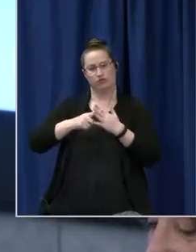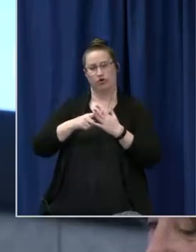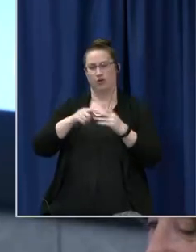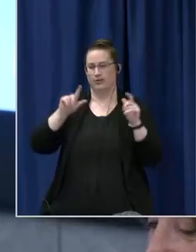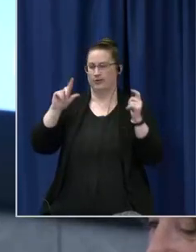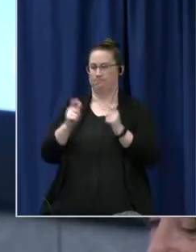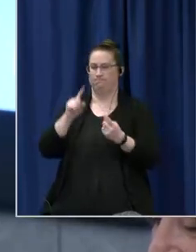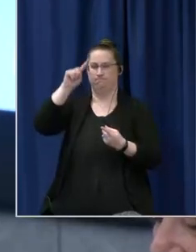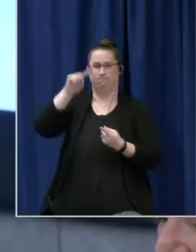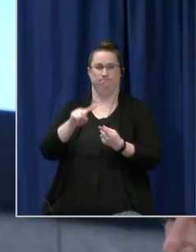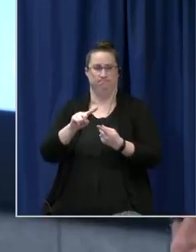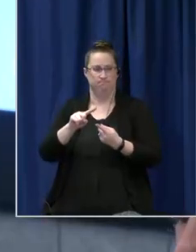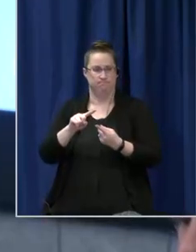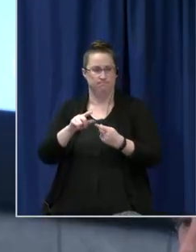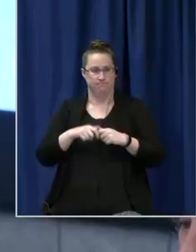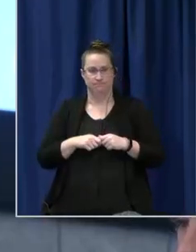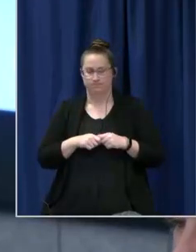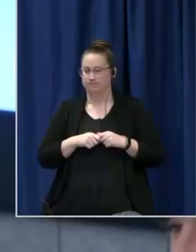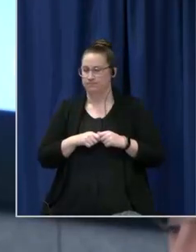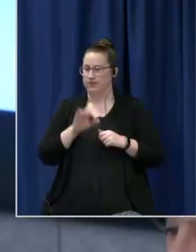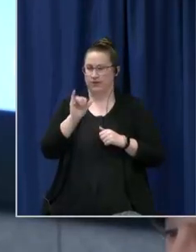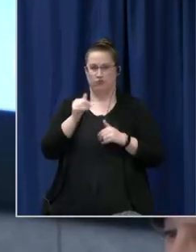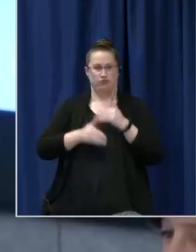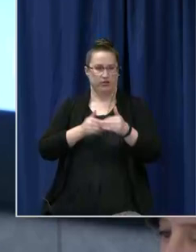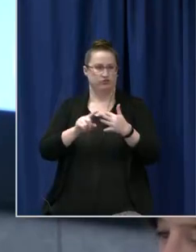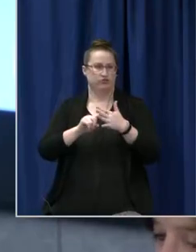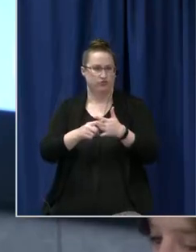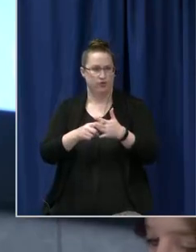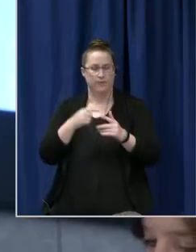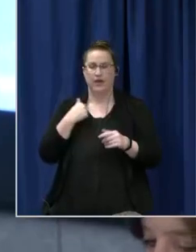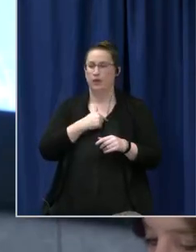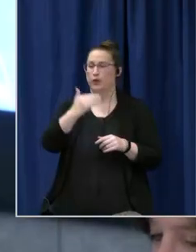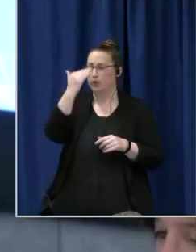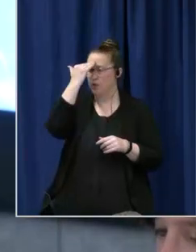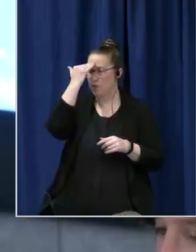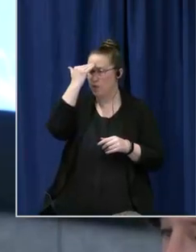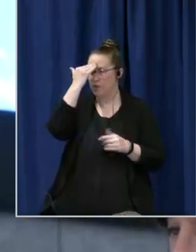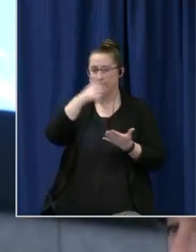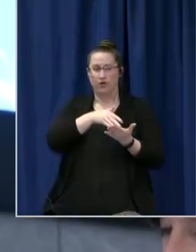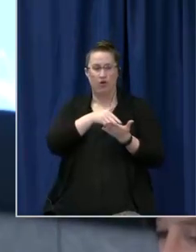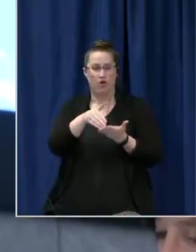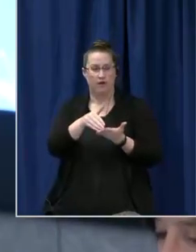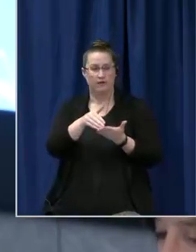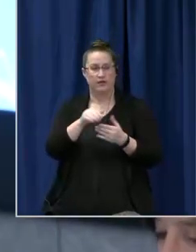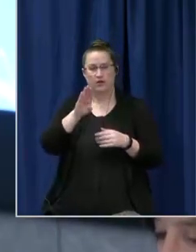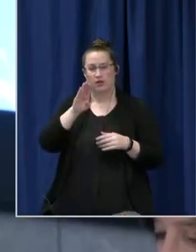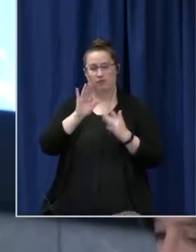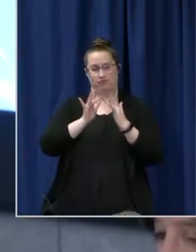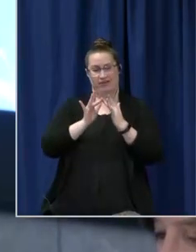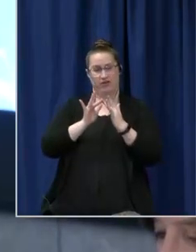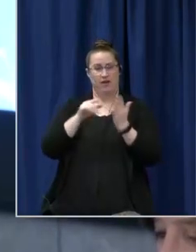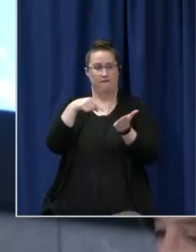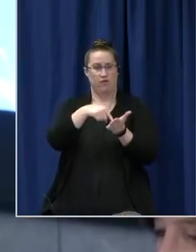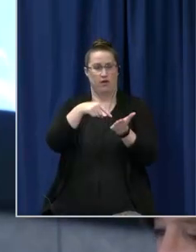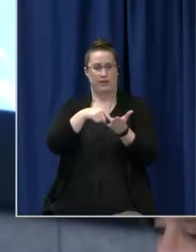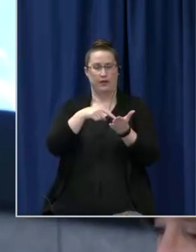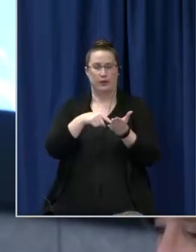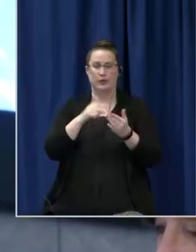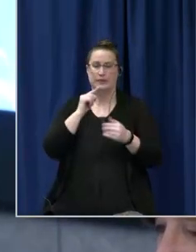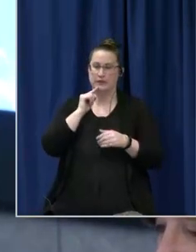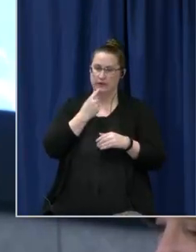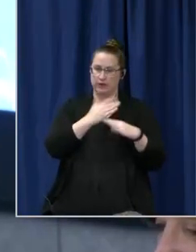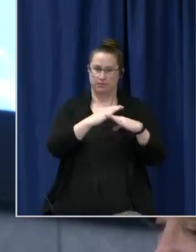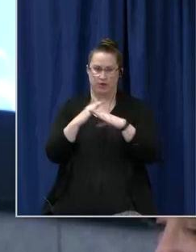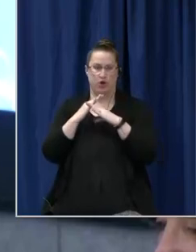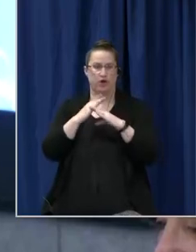down process. And we know that oftentimes broadband affordability is a significant barrier for members